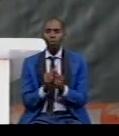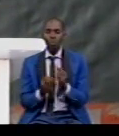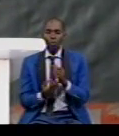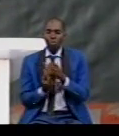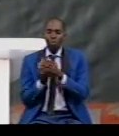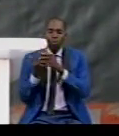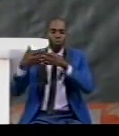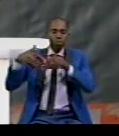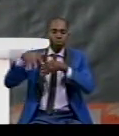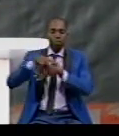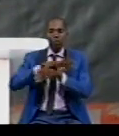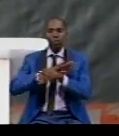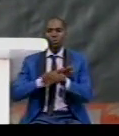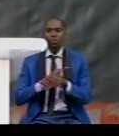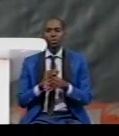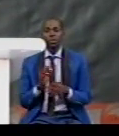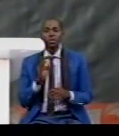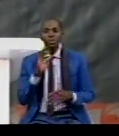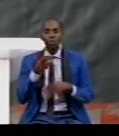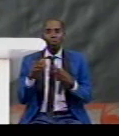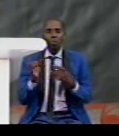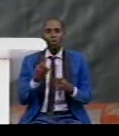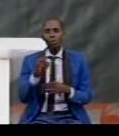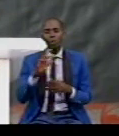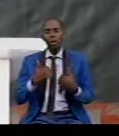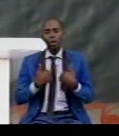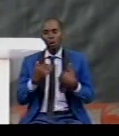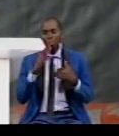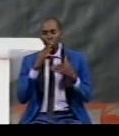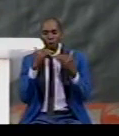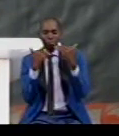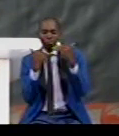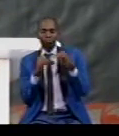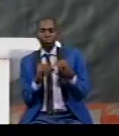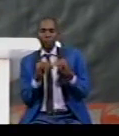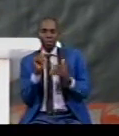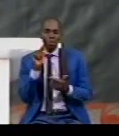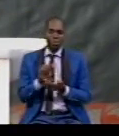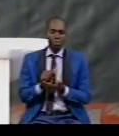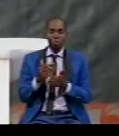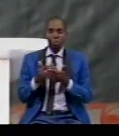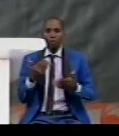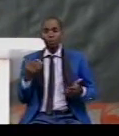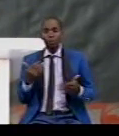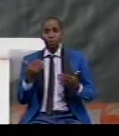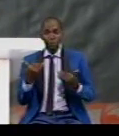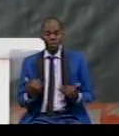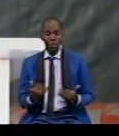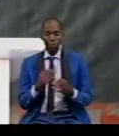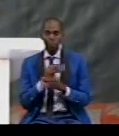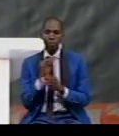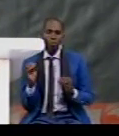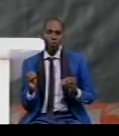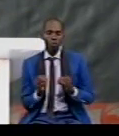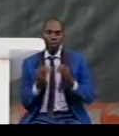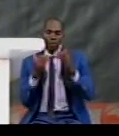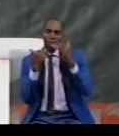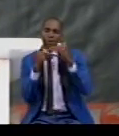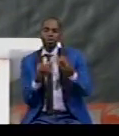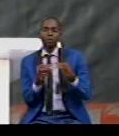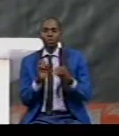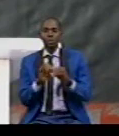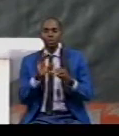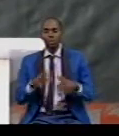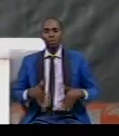you stole. Now you have been limited before. And you cannot rectify that sin that